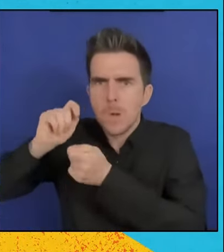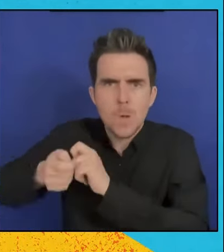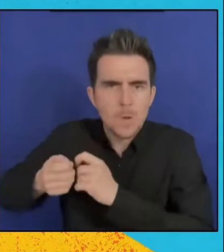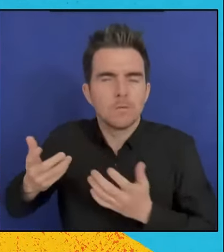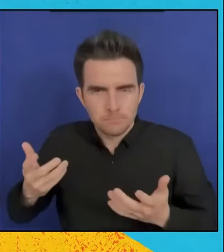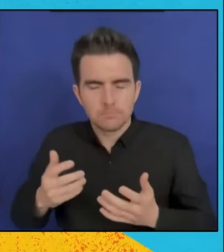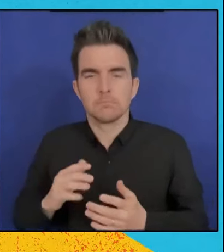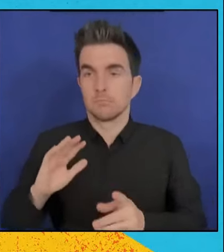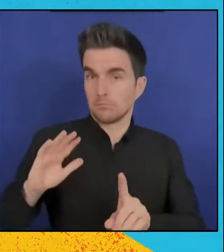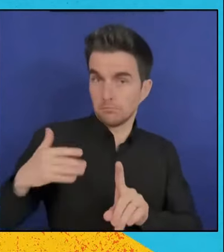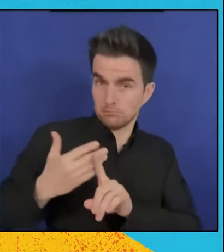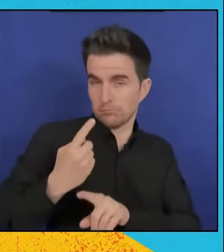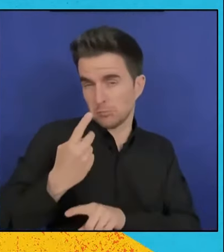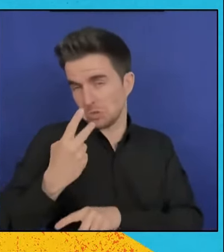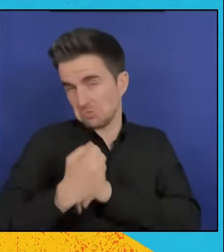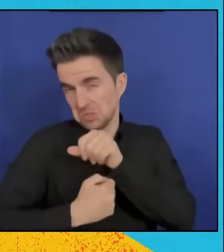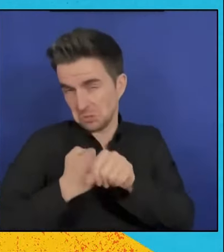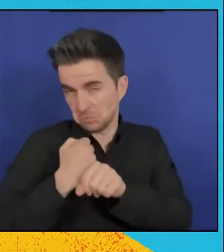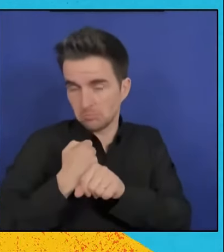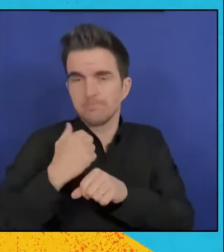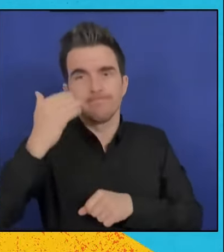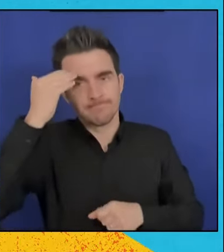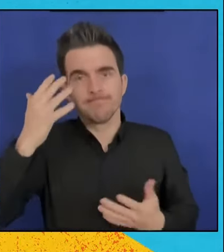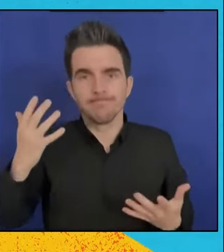of youth leadership